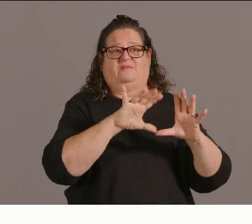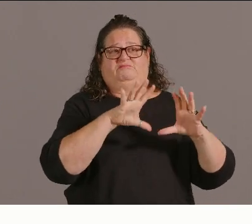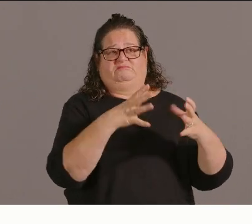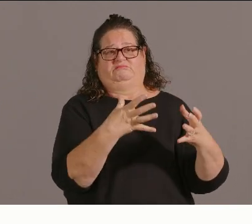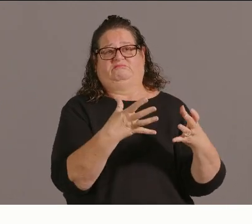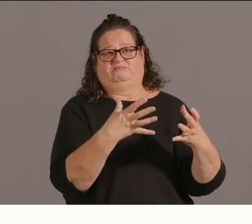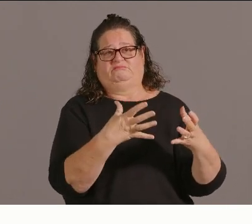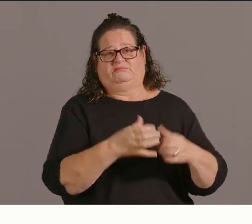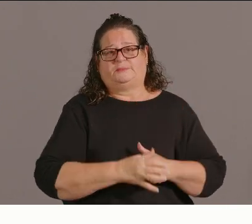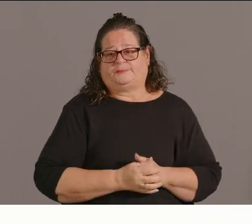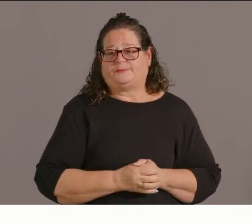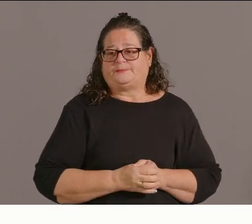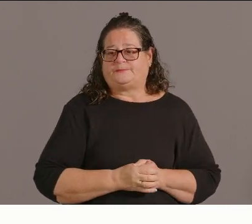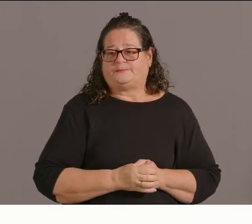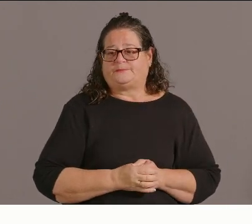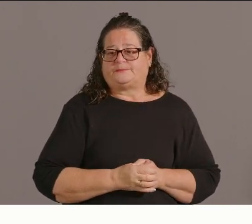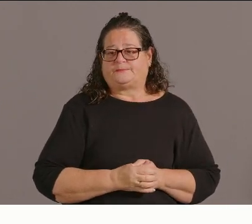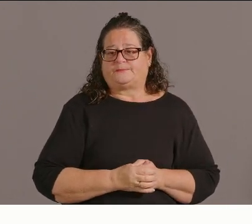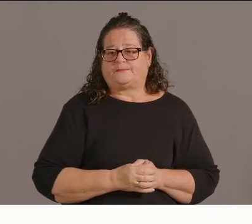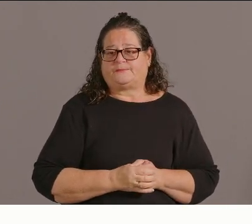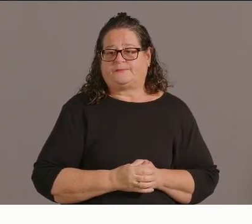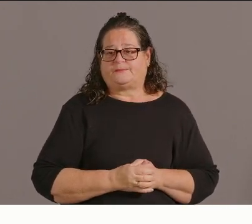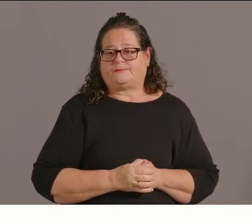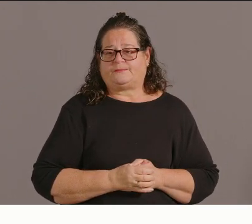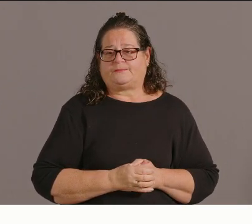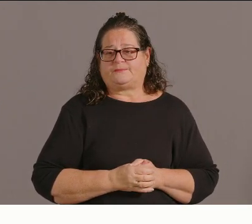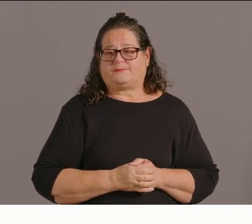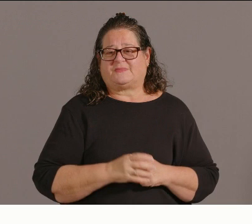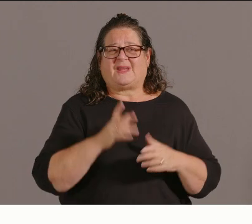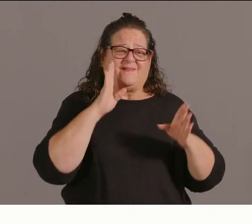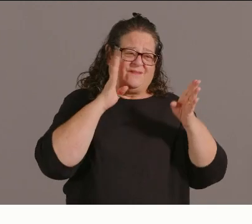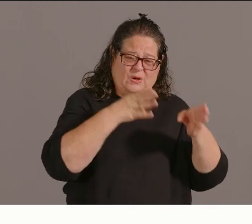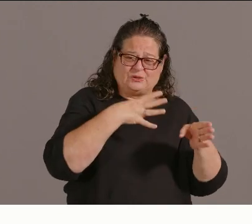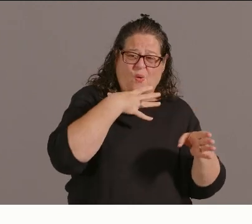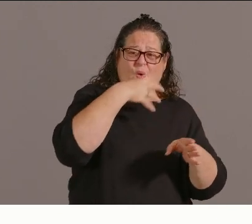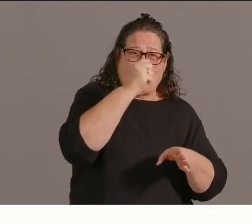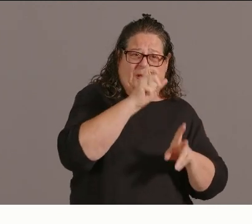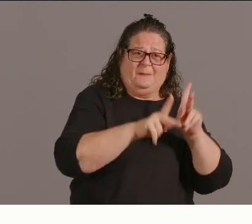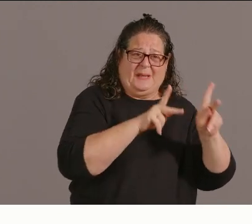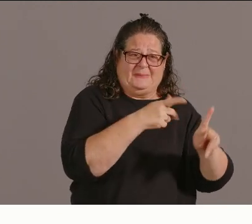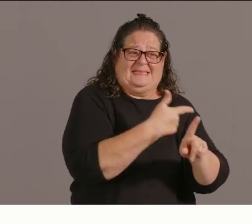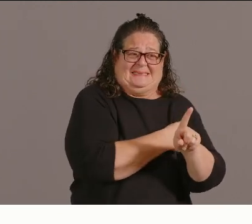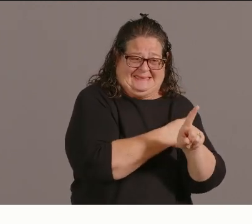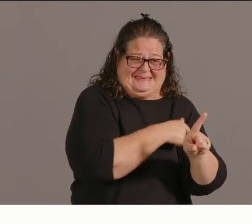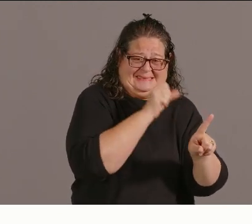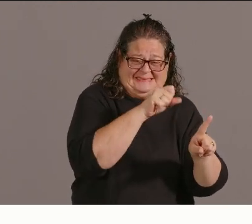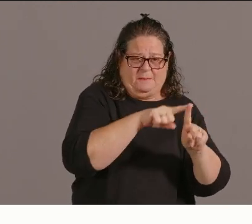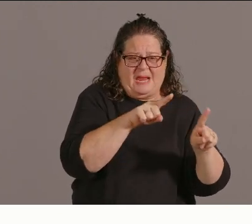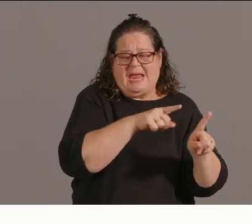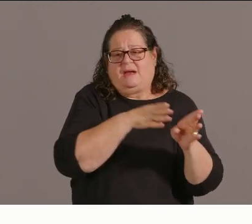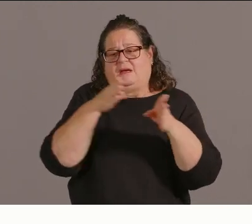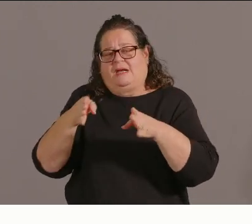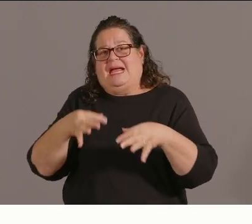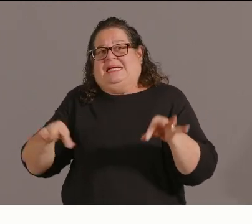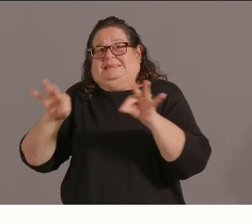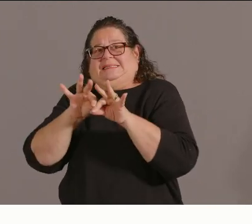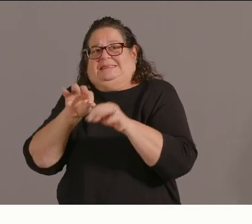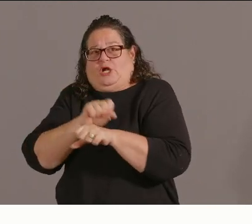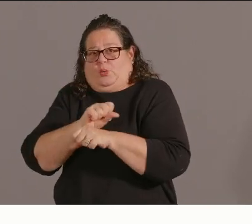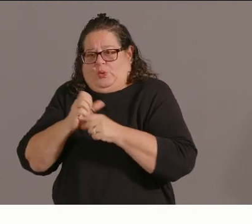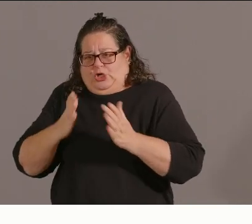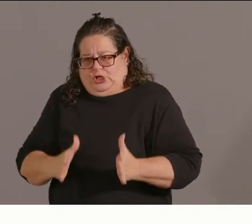those frontline essential workers. And so those are frontline workers that have to